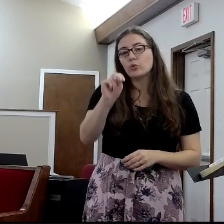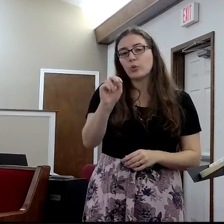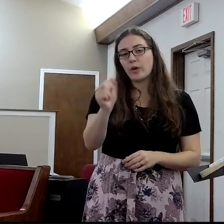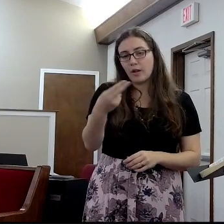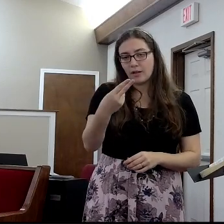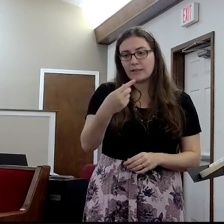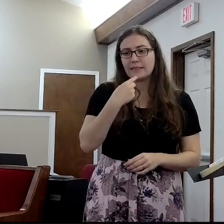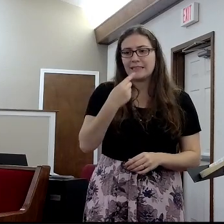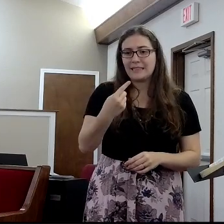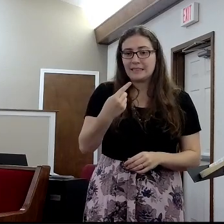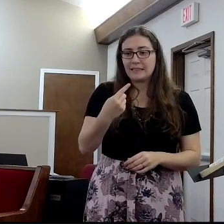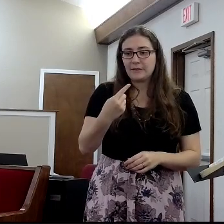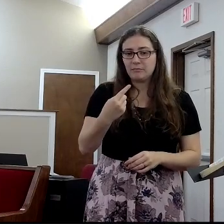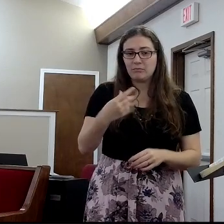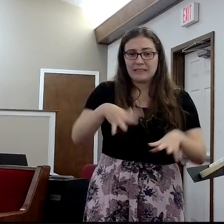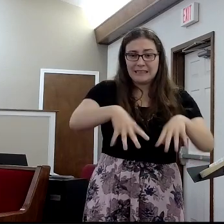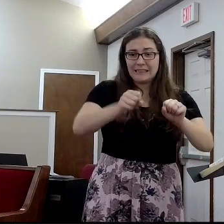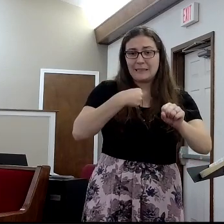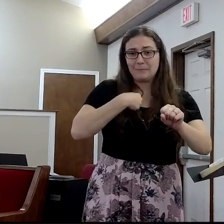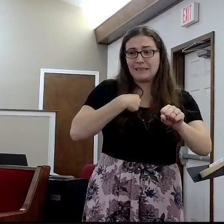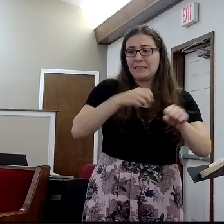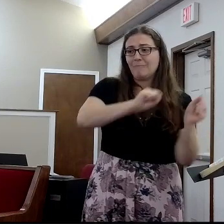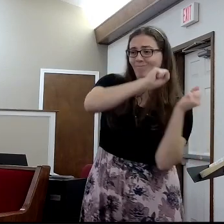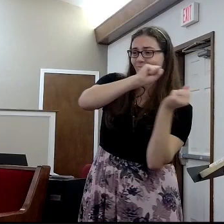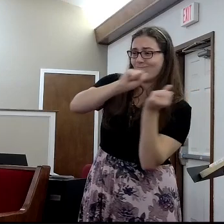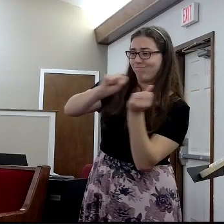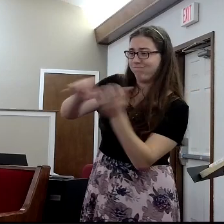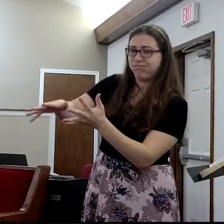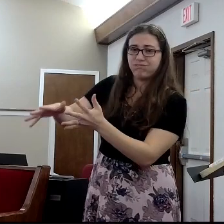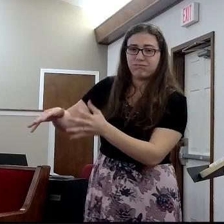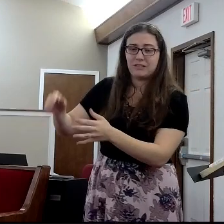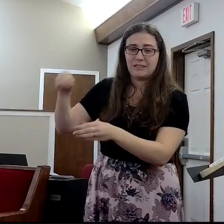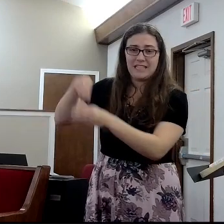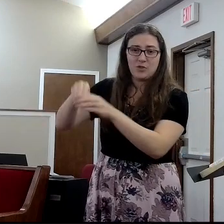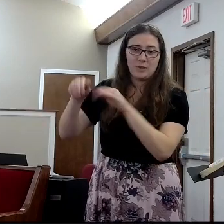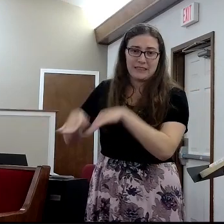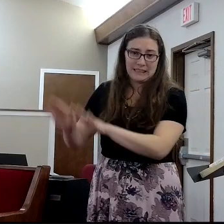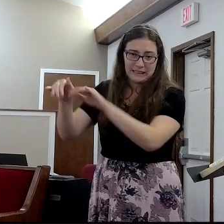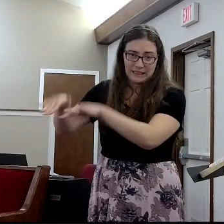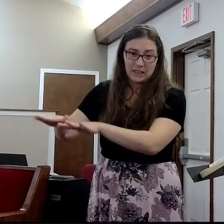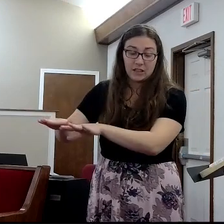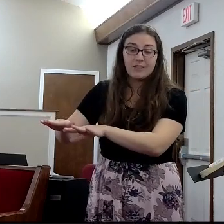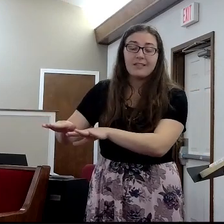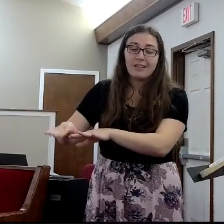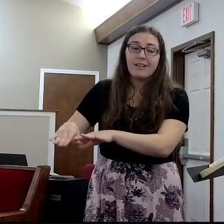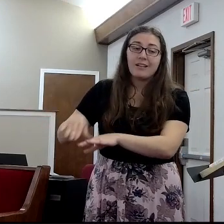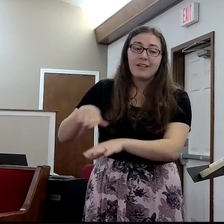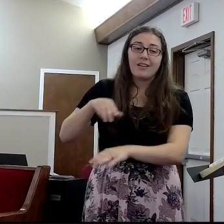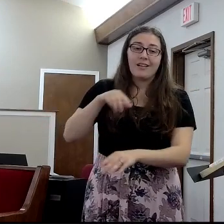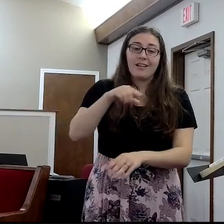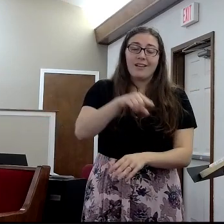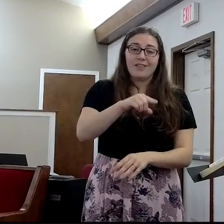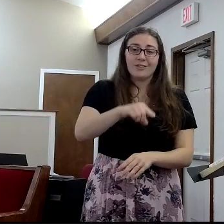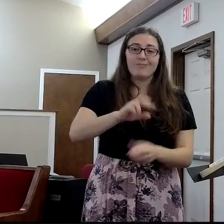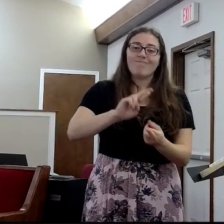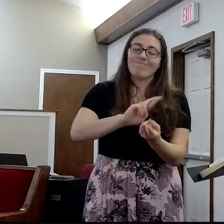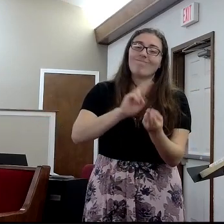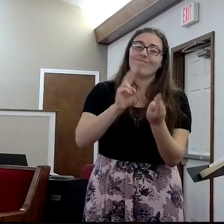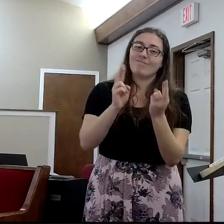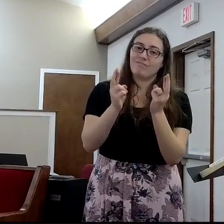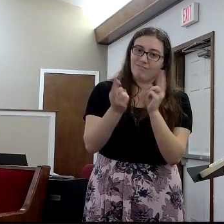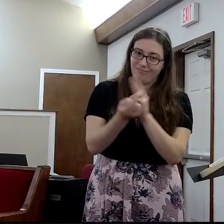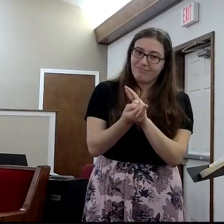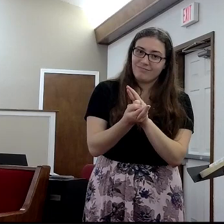tempest is upon you." So Jonah tells the mariners to throw him into the sea. And this is where I say that Jonah comes